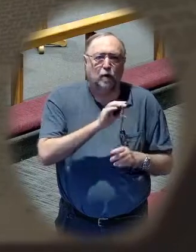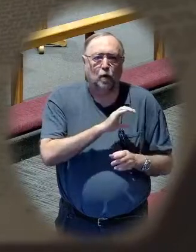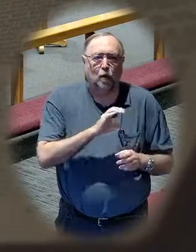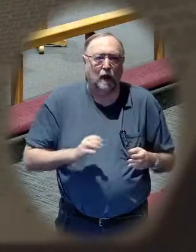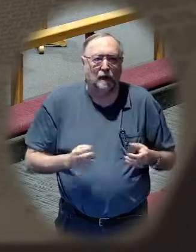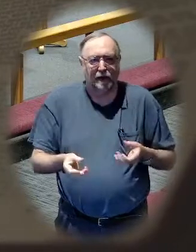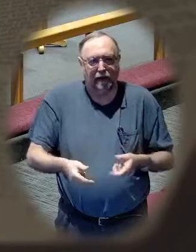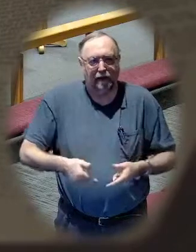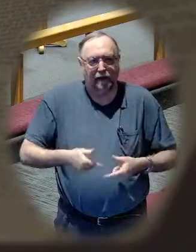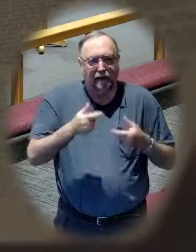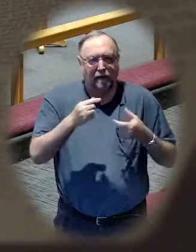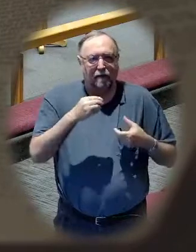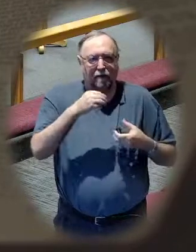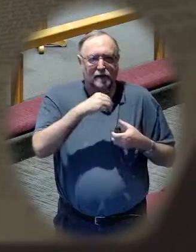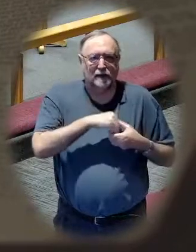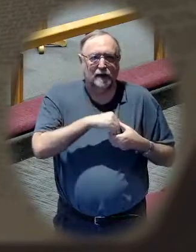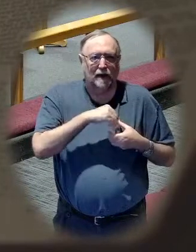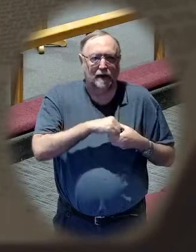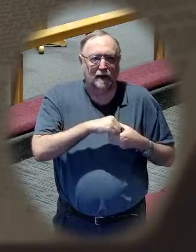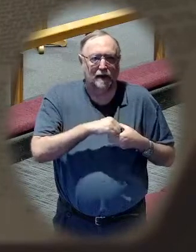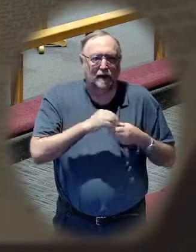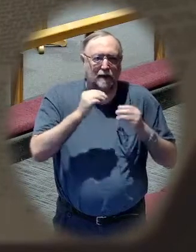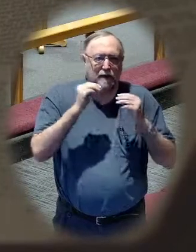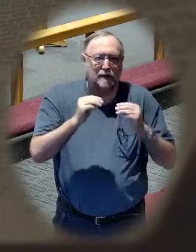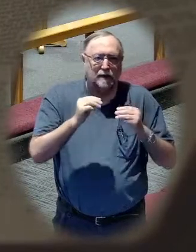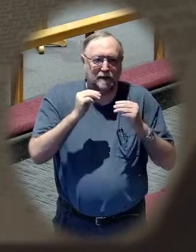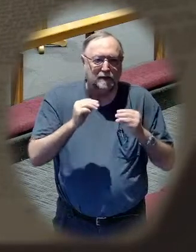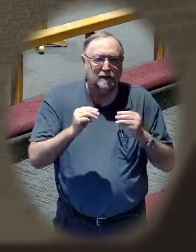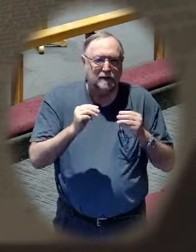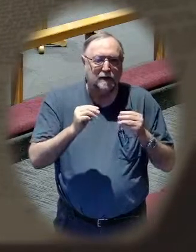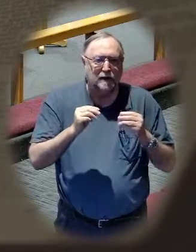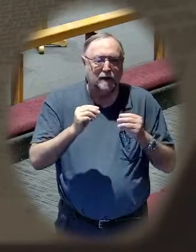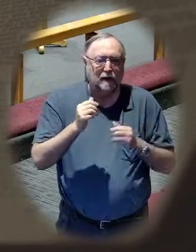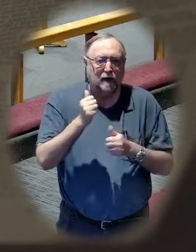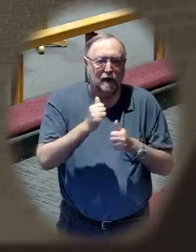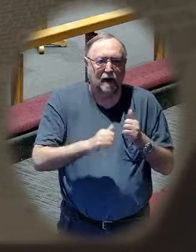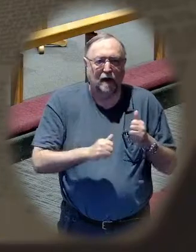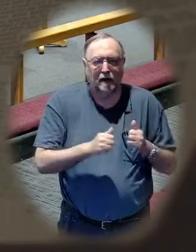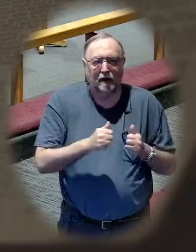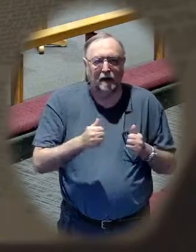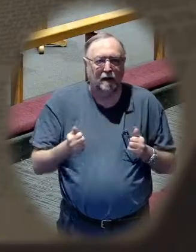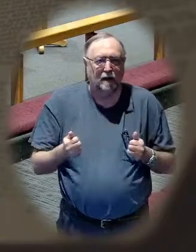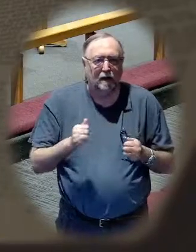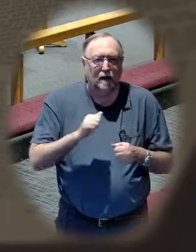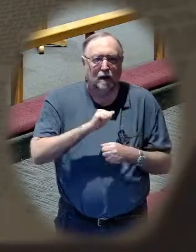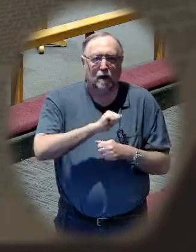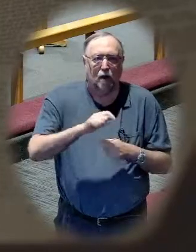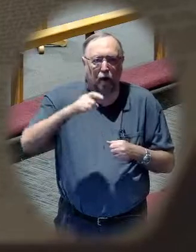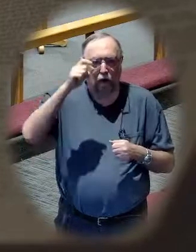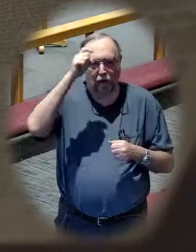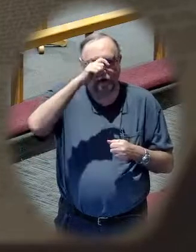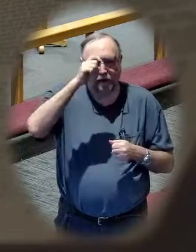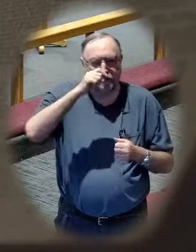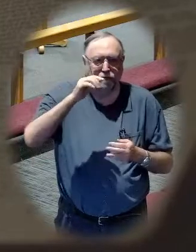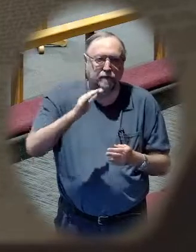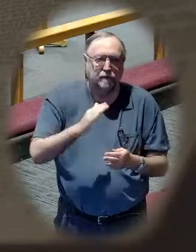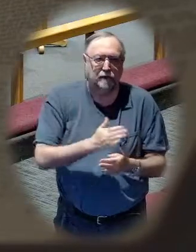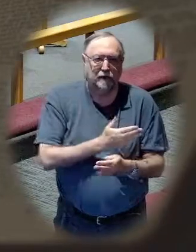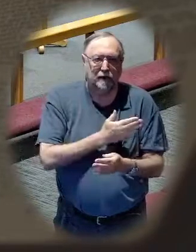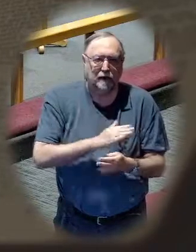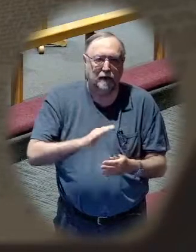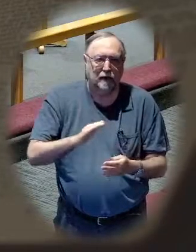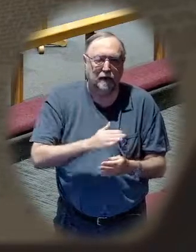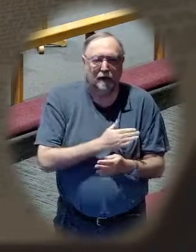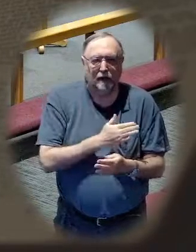of Christ dwell in you richly, teaching and admonishing one another in all wisdom, singing